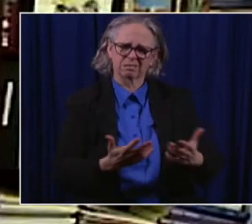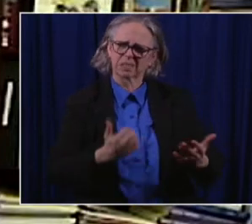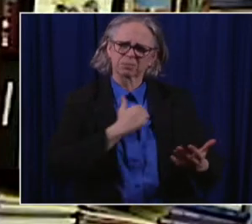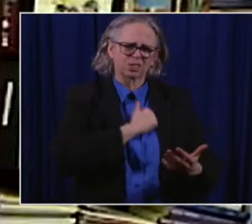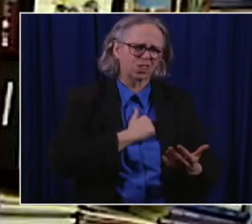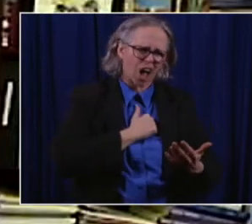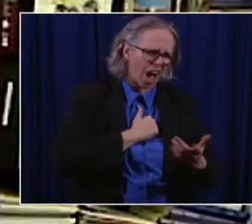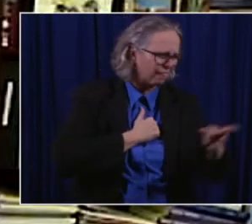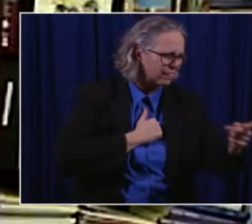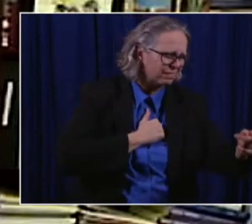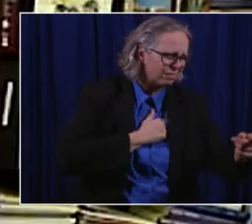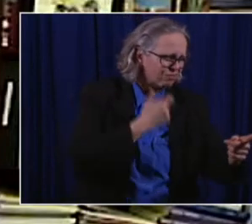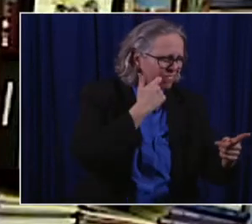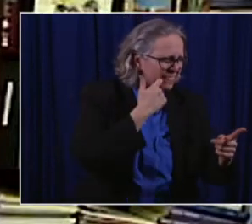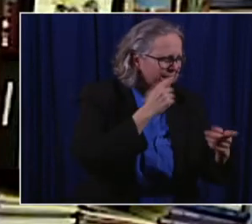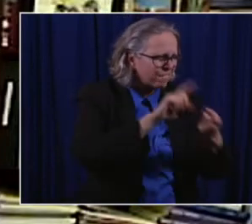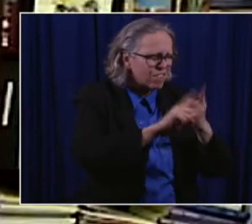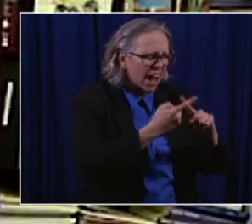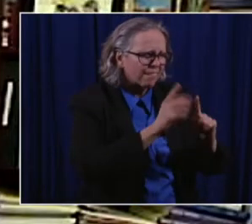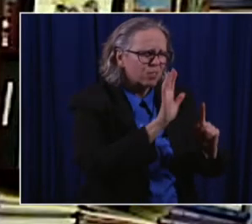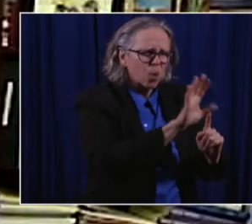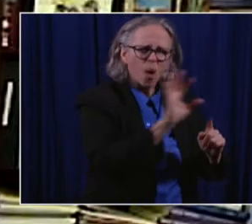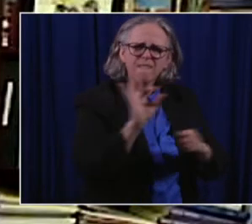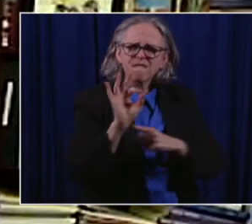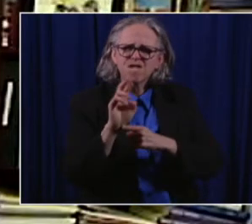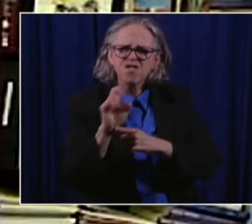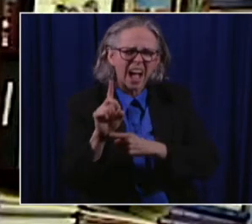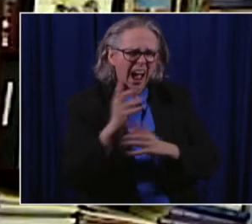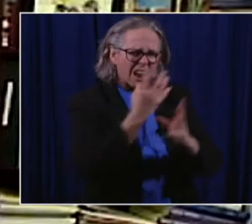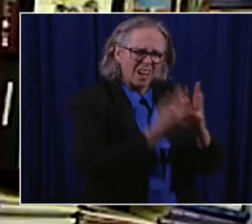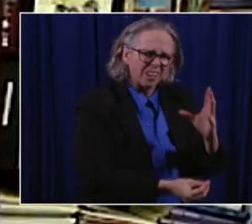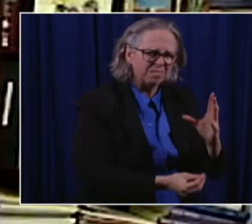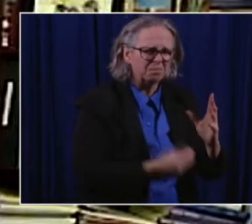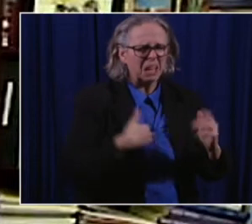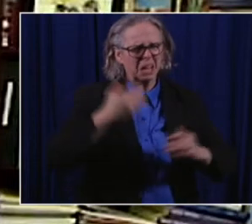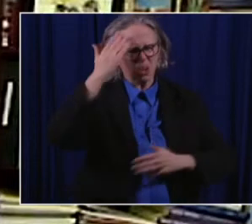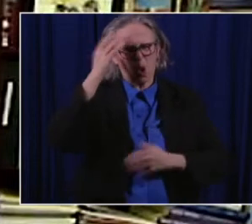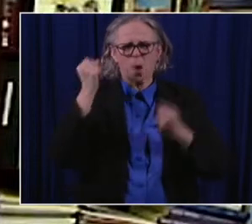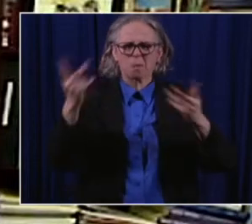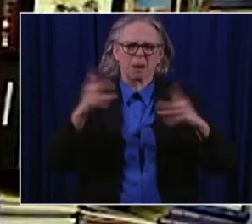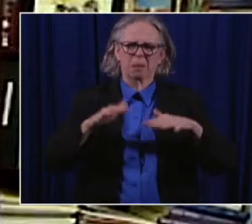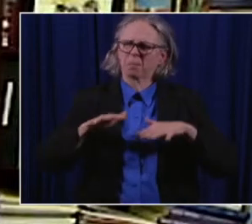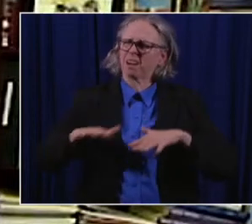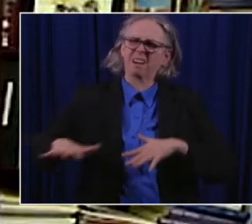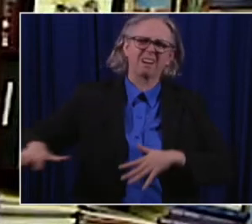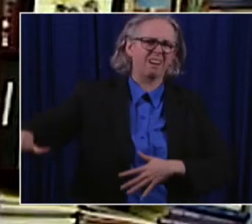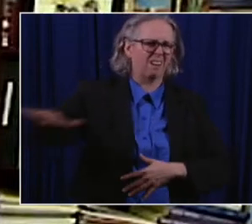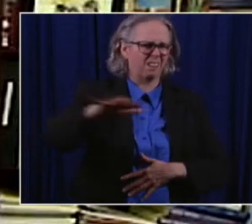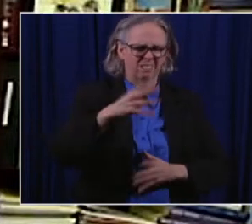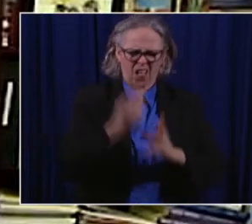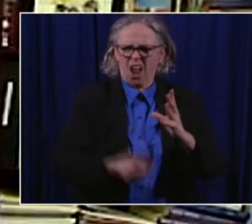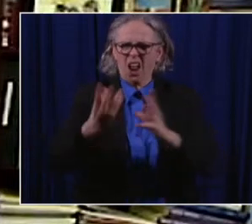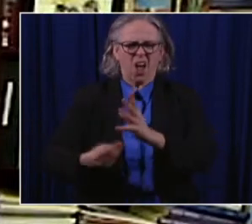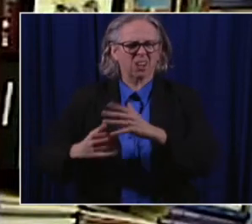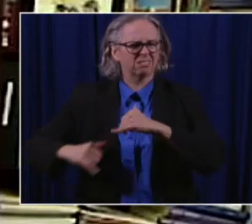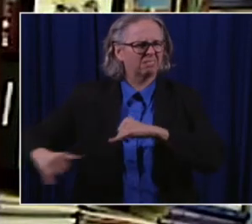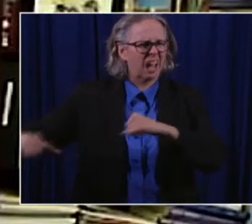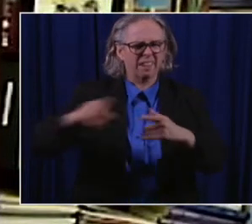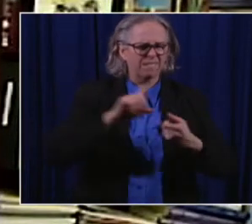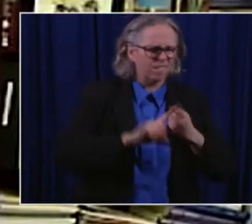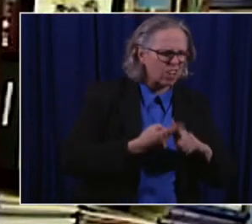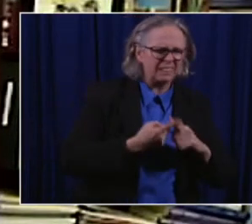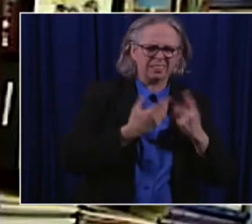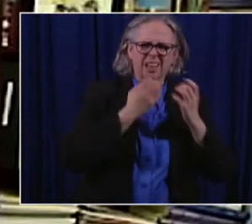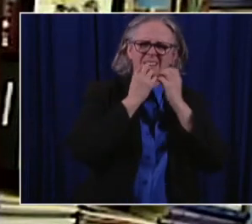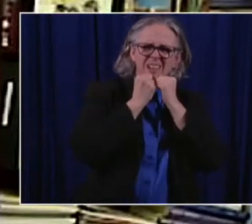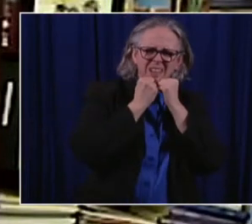with. I know many of us have friends and family that we've lost as a part of this, and it never gets